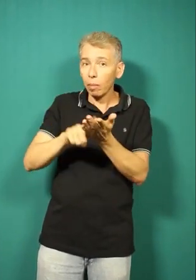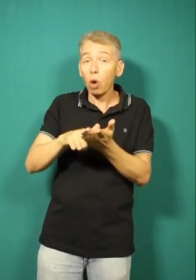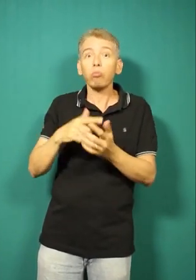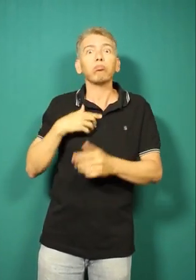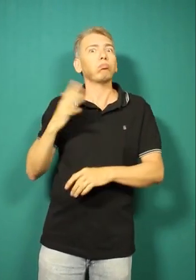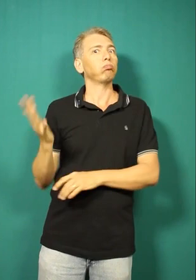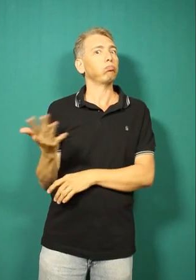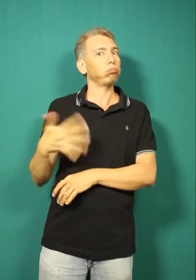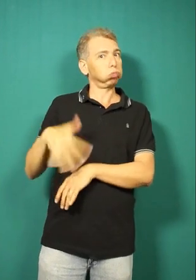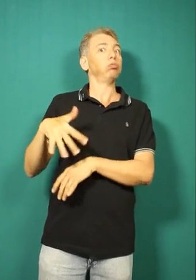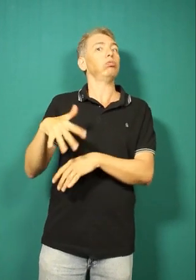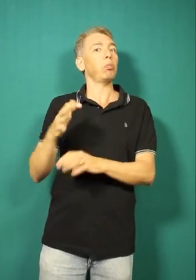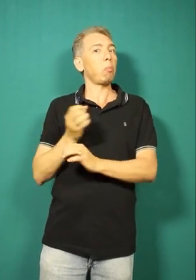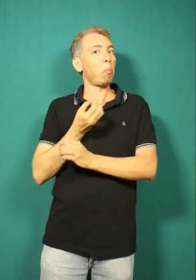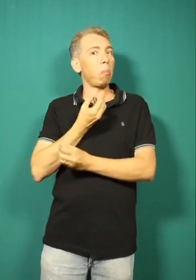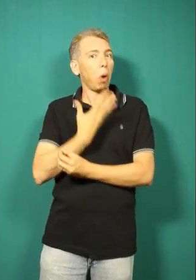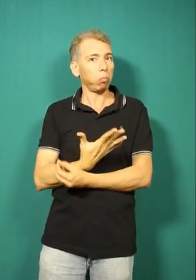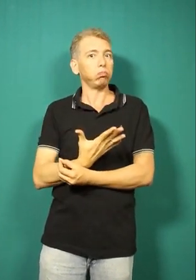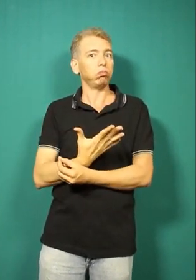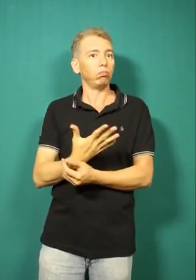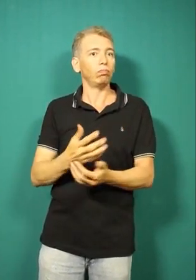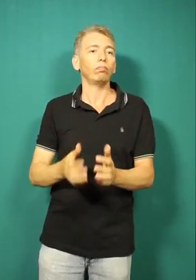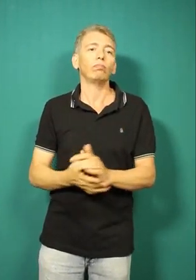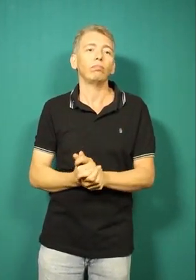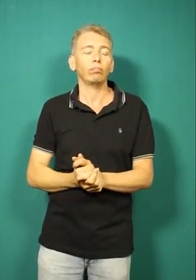a precious asset in Japan today.